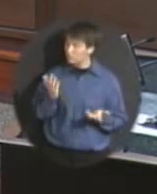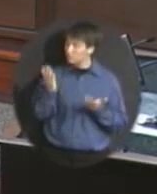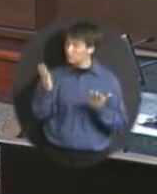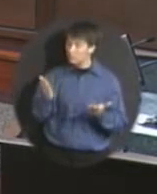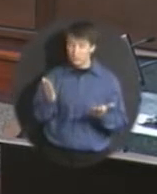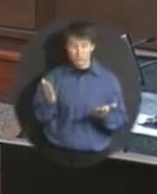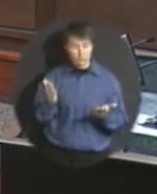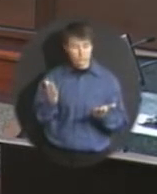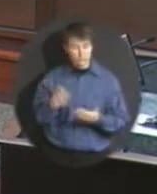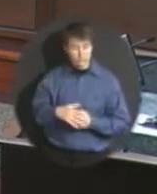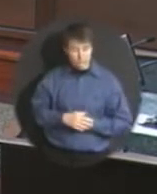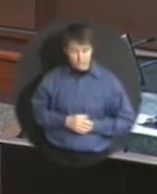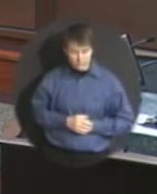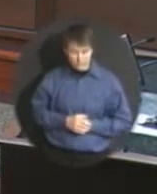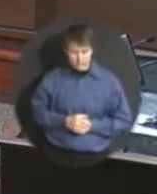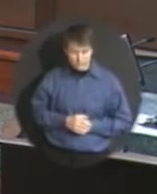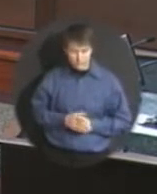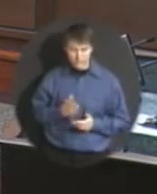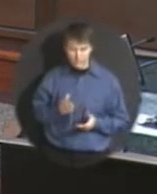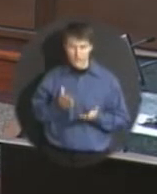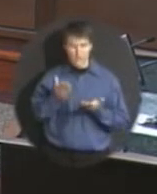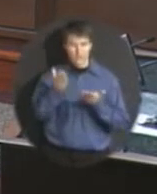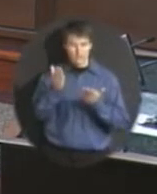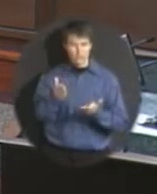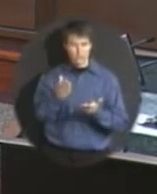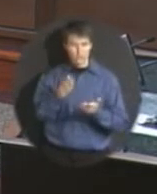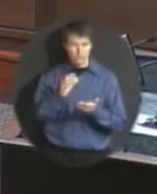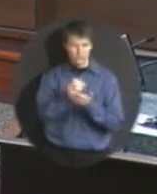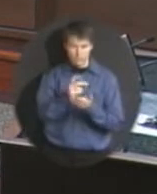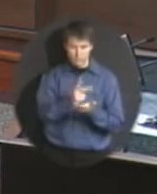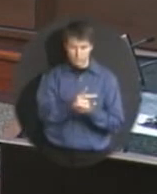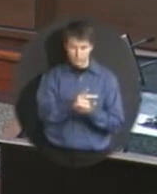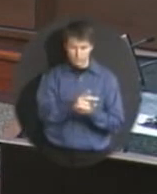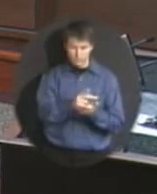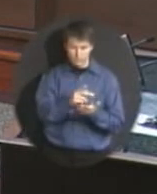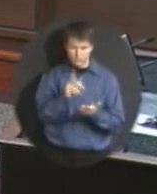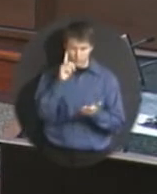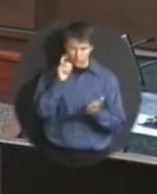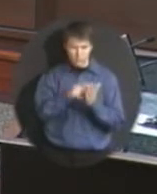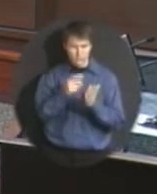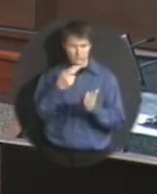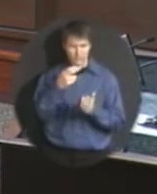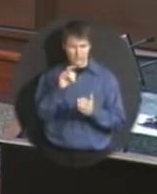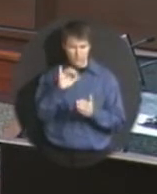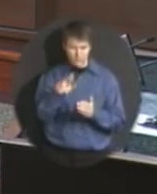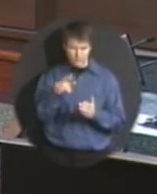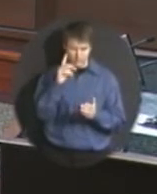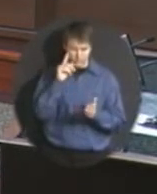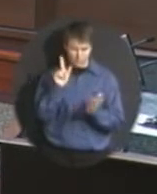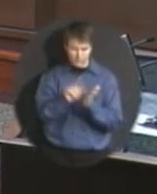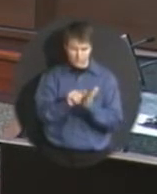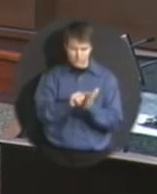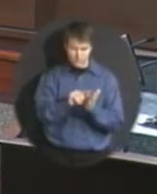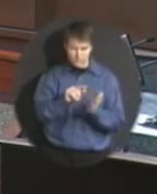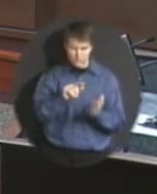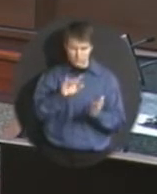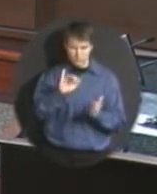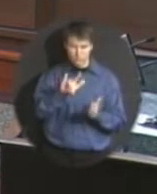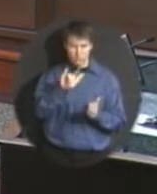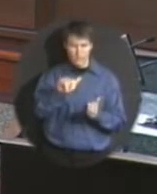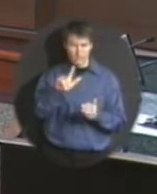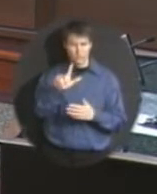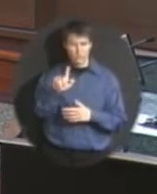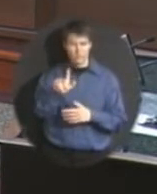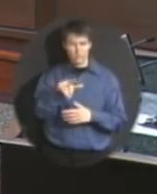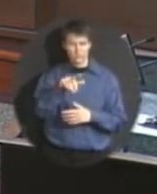motion. I'd move to approve the notice of hearing for publication in the Olathe News on Saturday, July 21st,